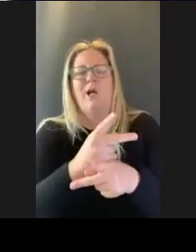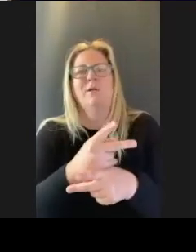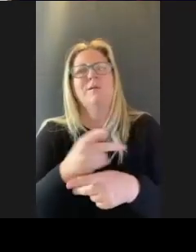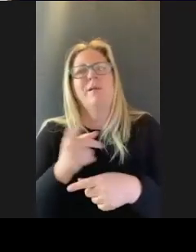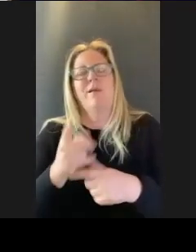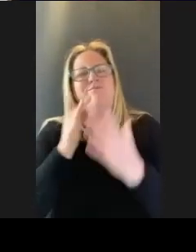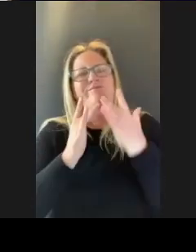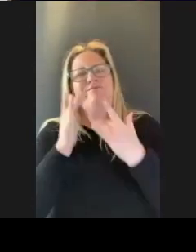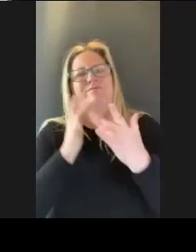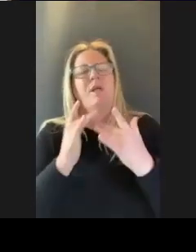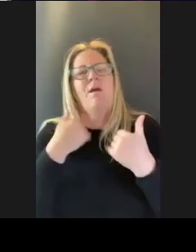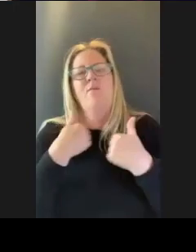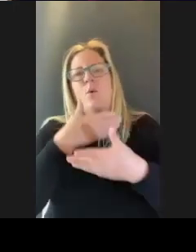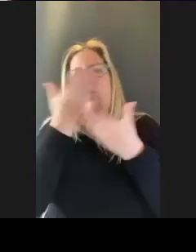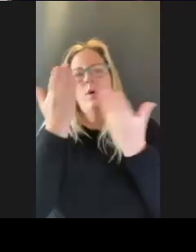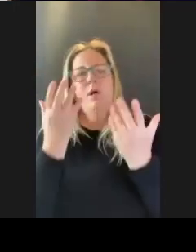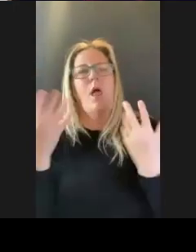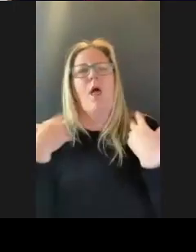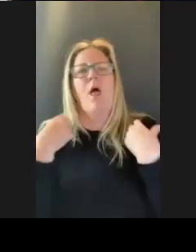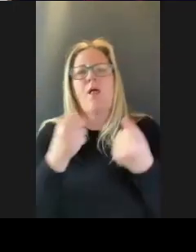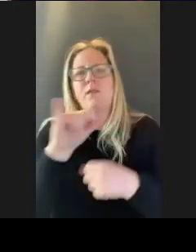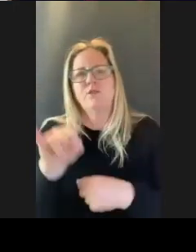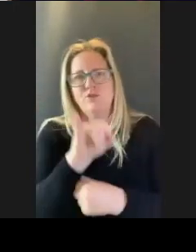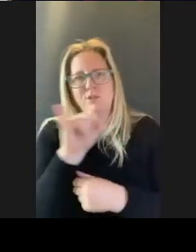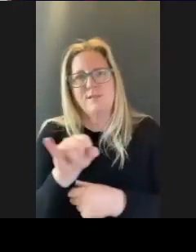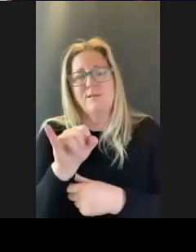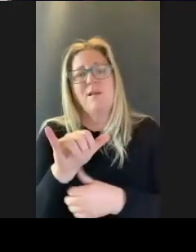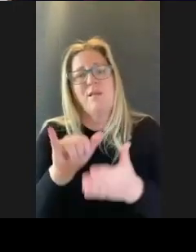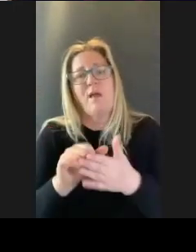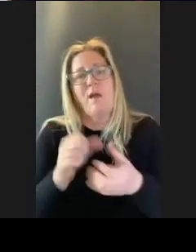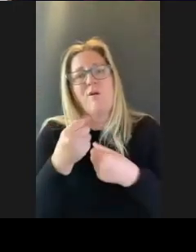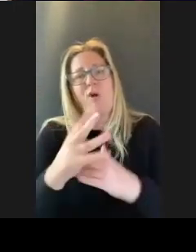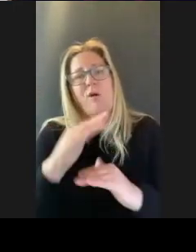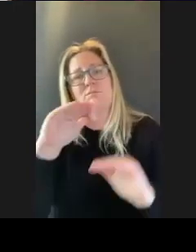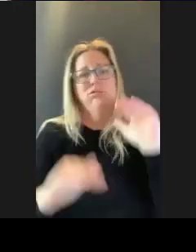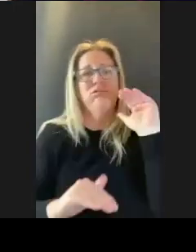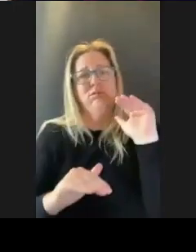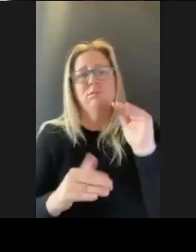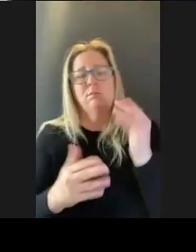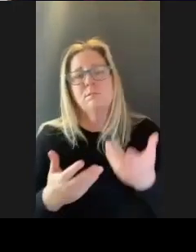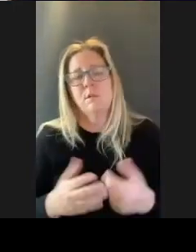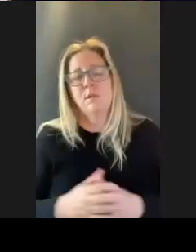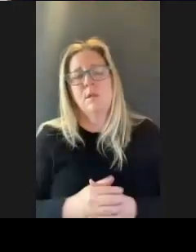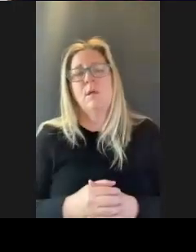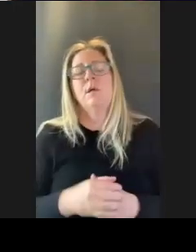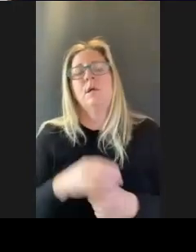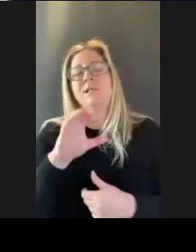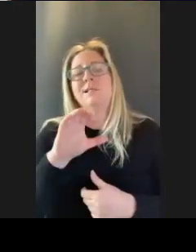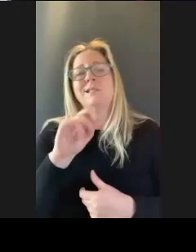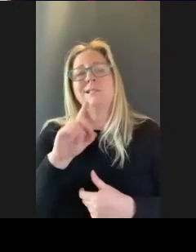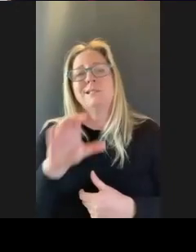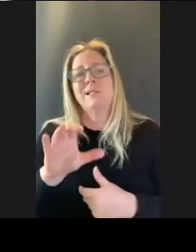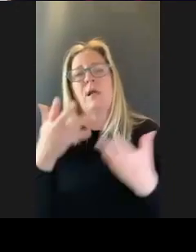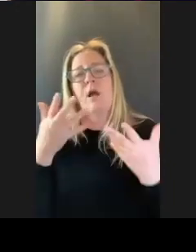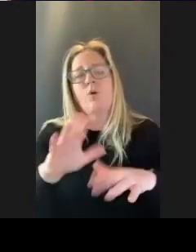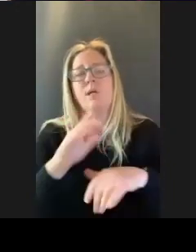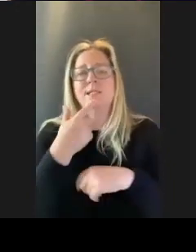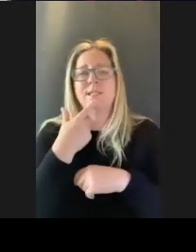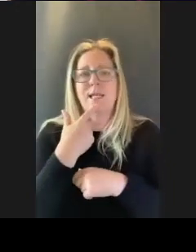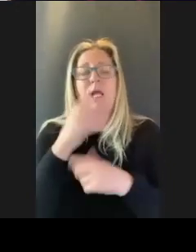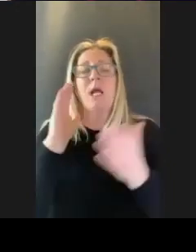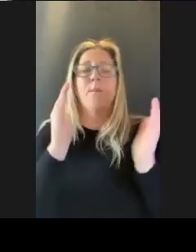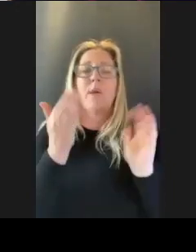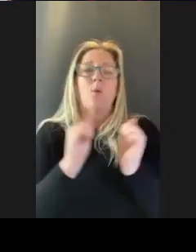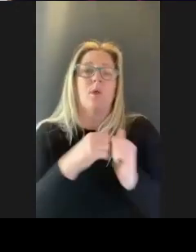also contributes to health disparities among our communities of color. The CDC has stated that compared to